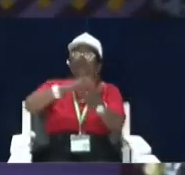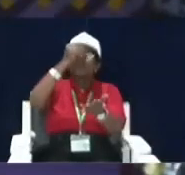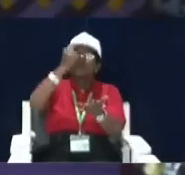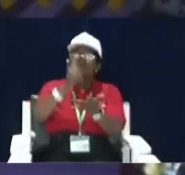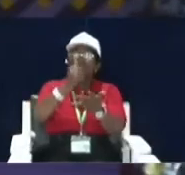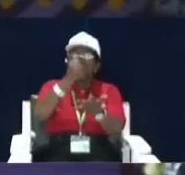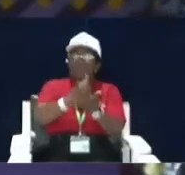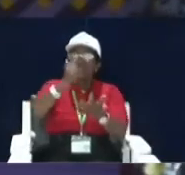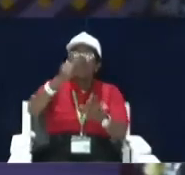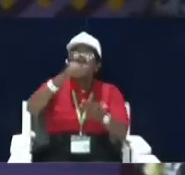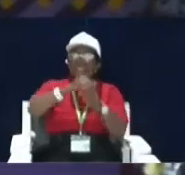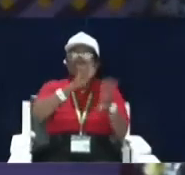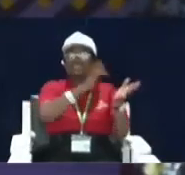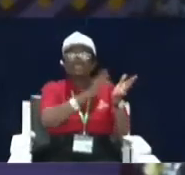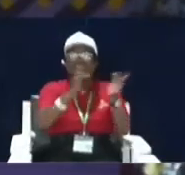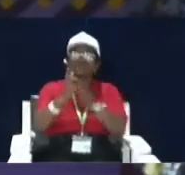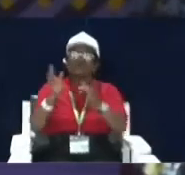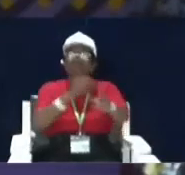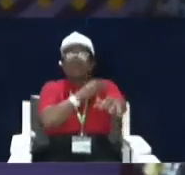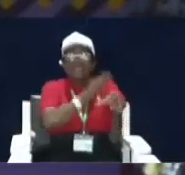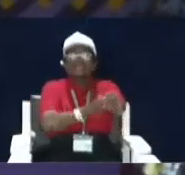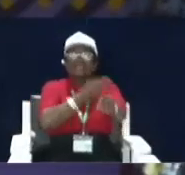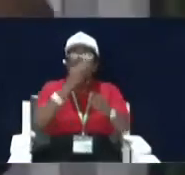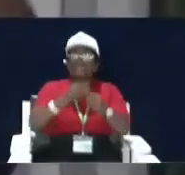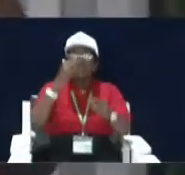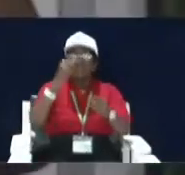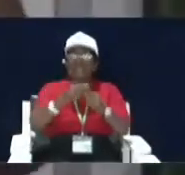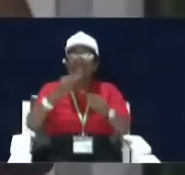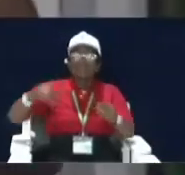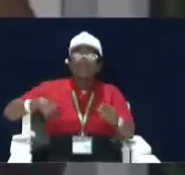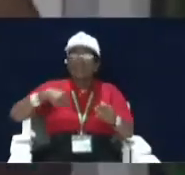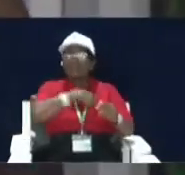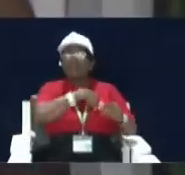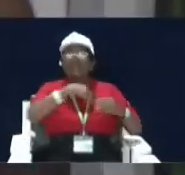In Jesus' mighty name we have prayed.